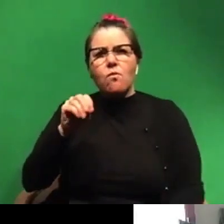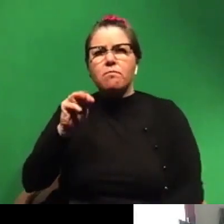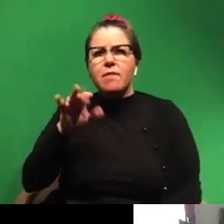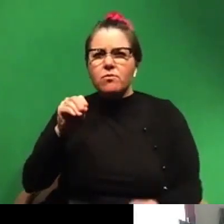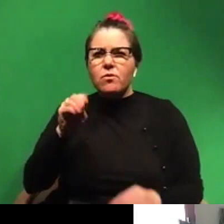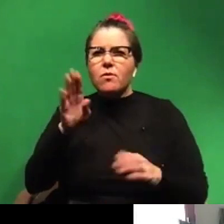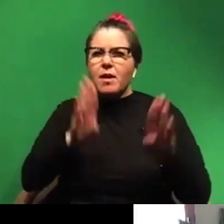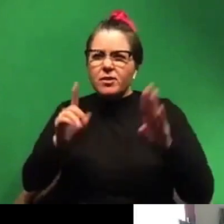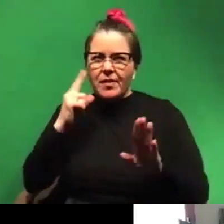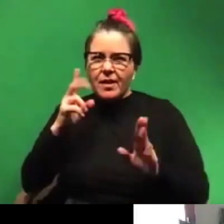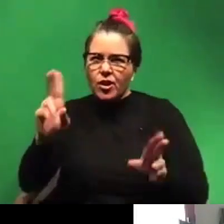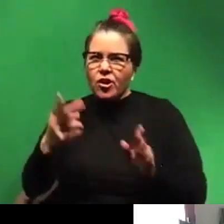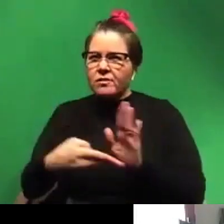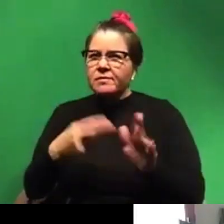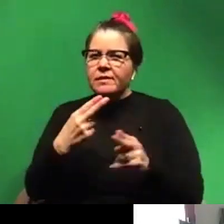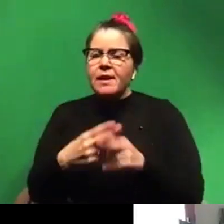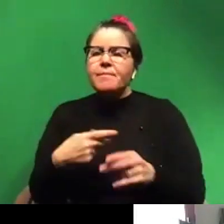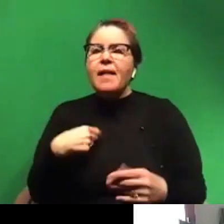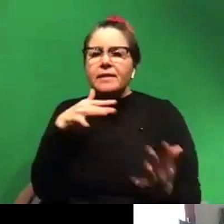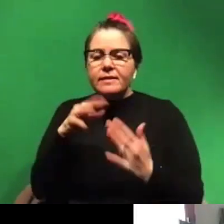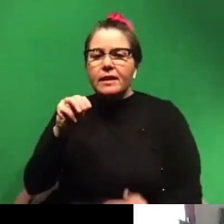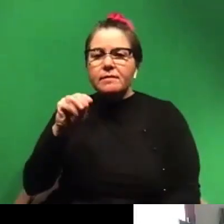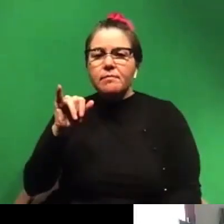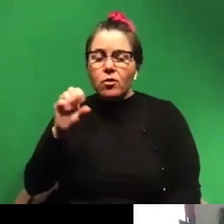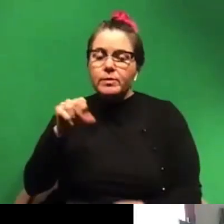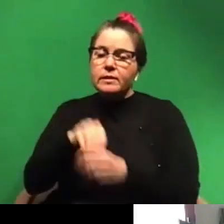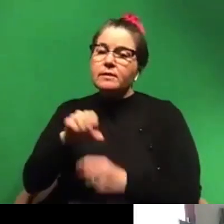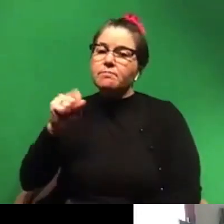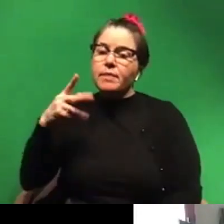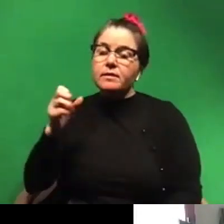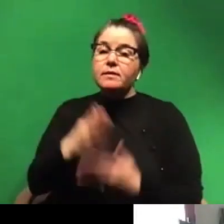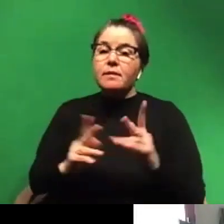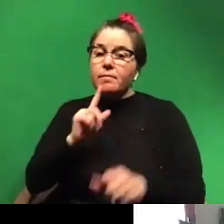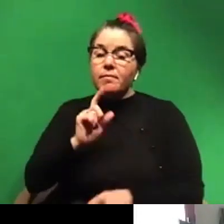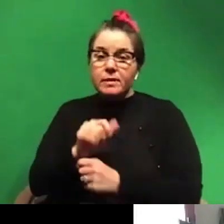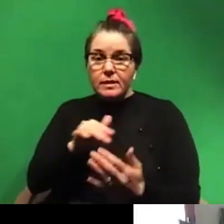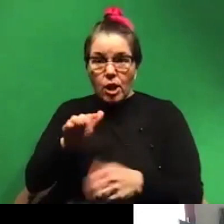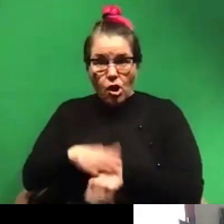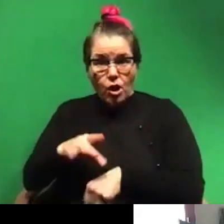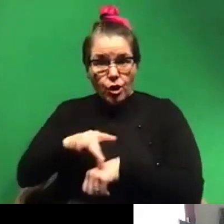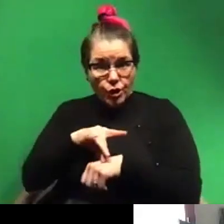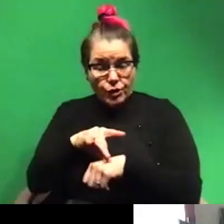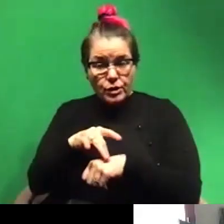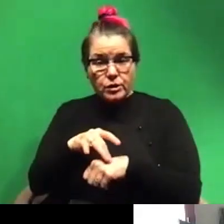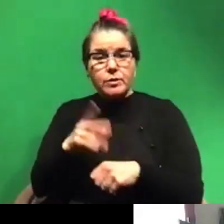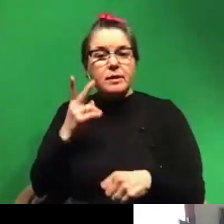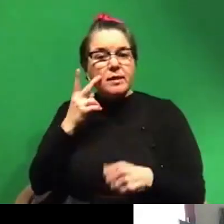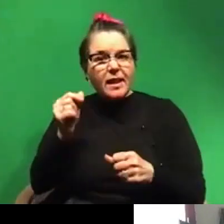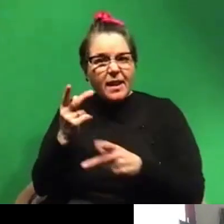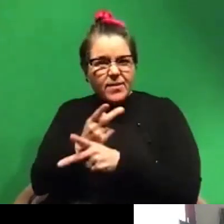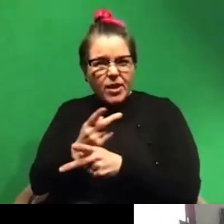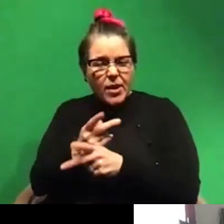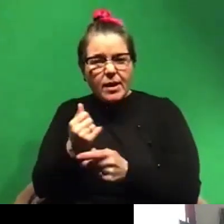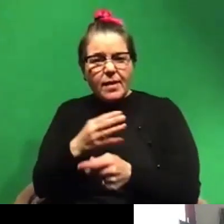think is their term, and they study microbes in space. And some people actually study the microbes on Earth to see if we can figure out anything about